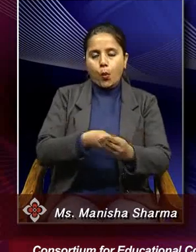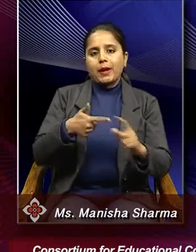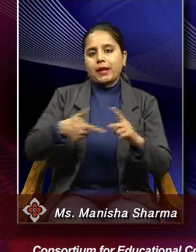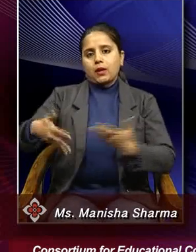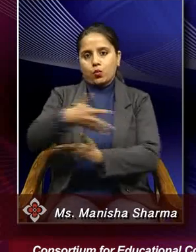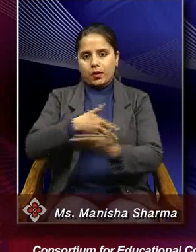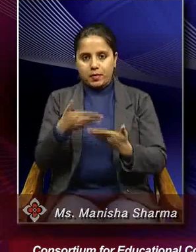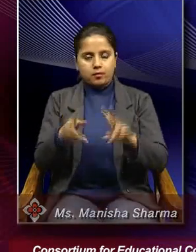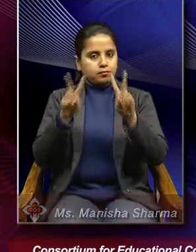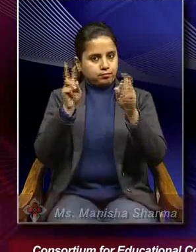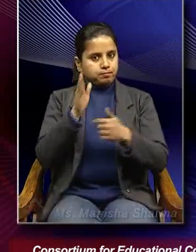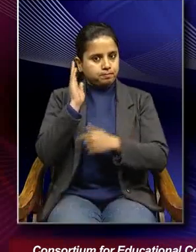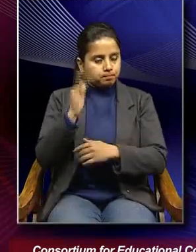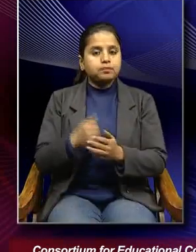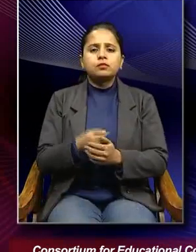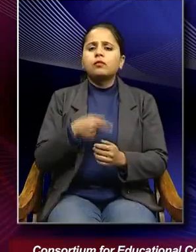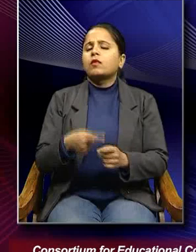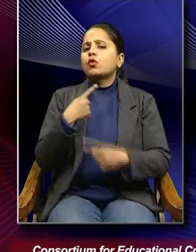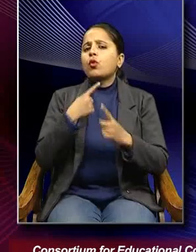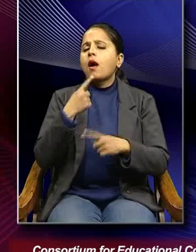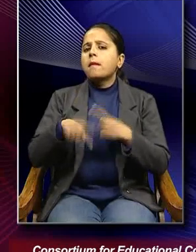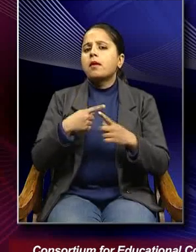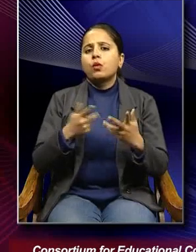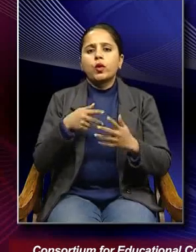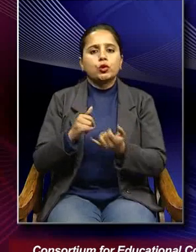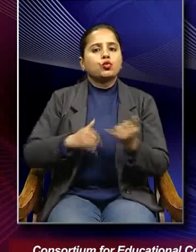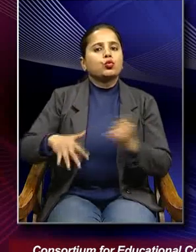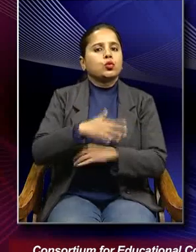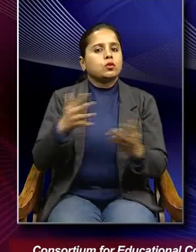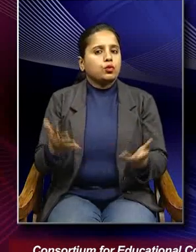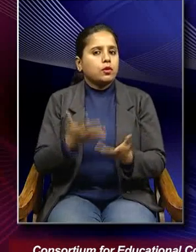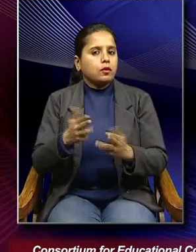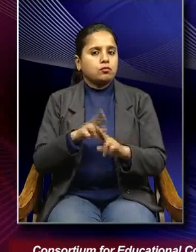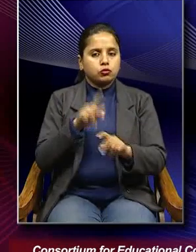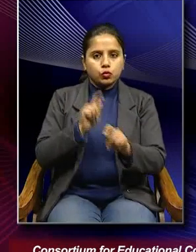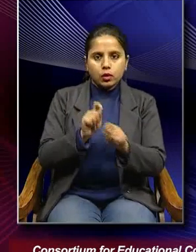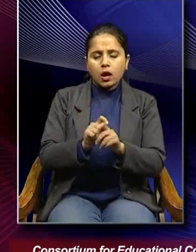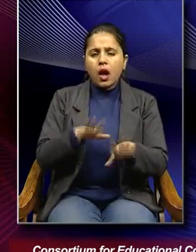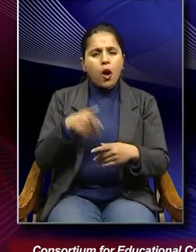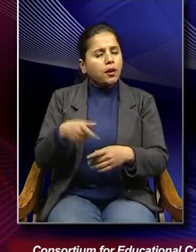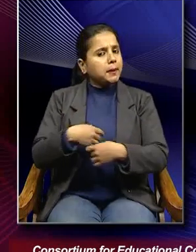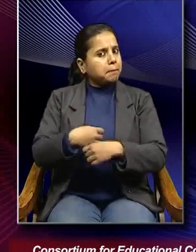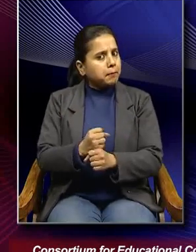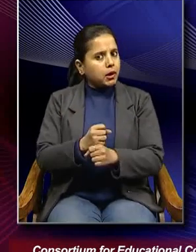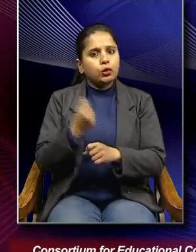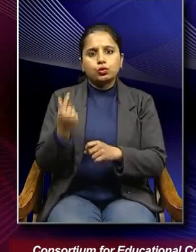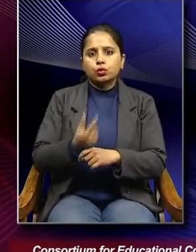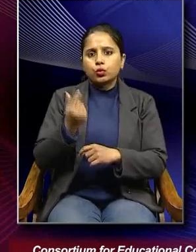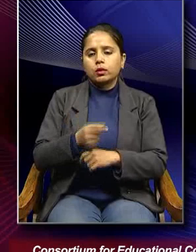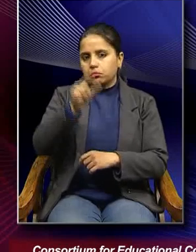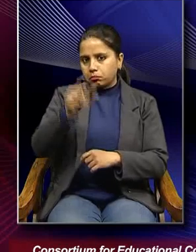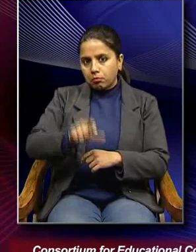environment. We were talking about social welfare functions and how are they formulated using the